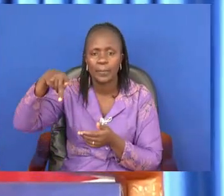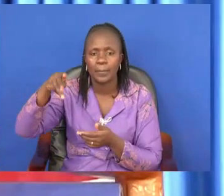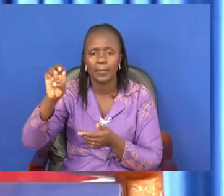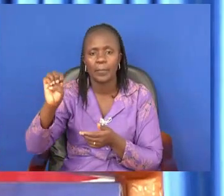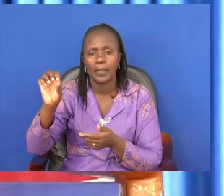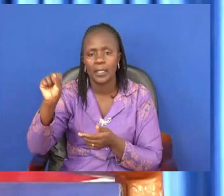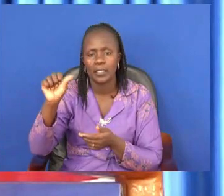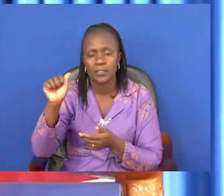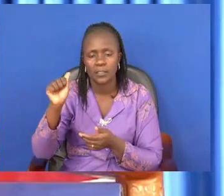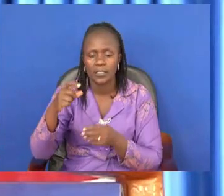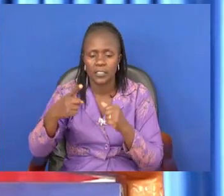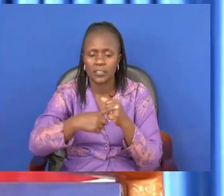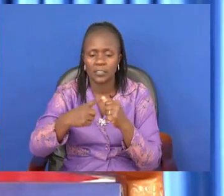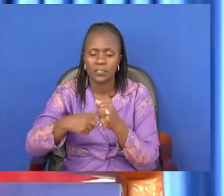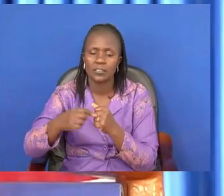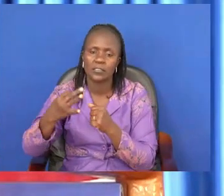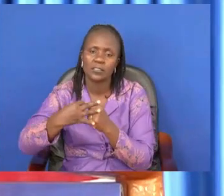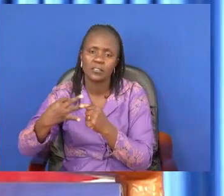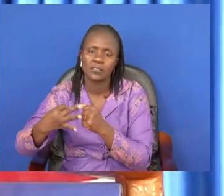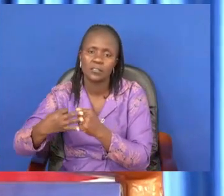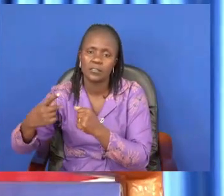number, which is